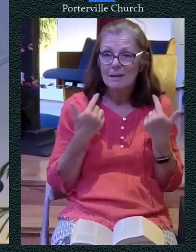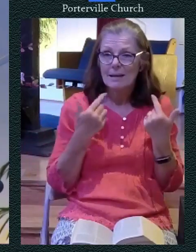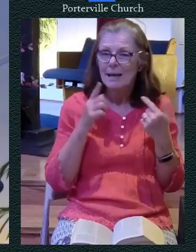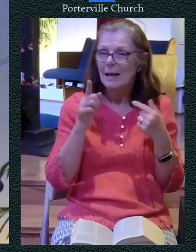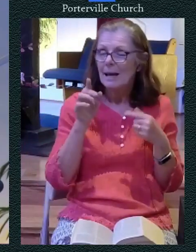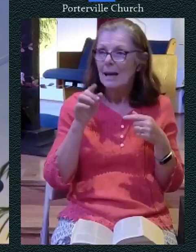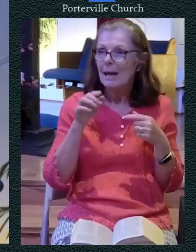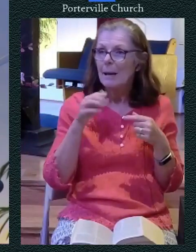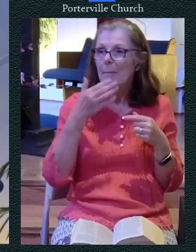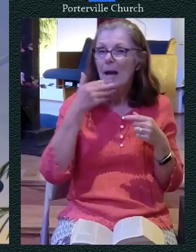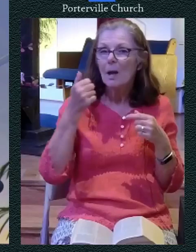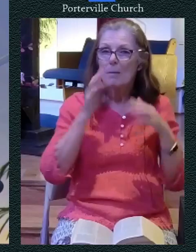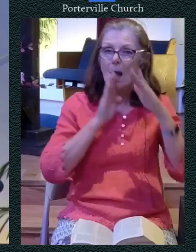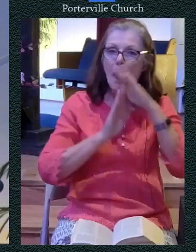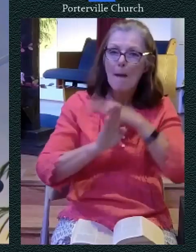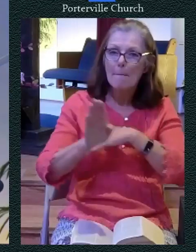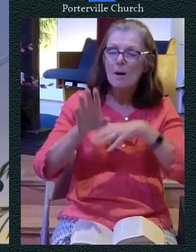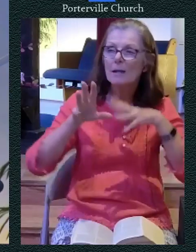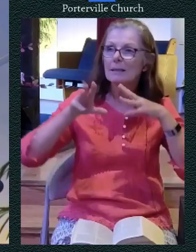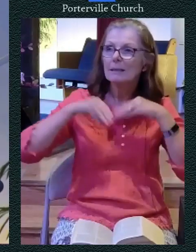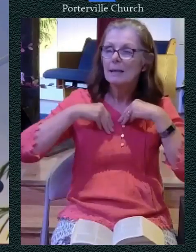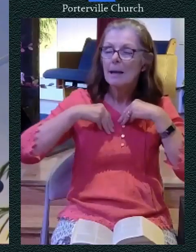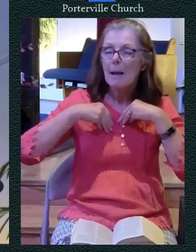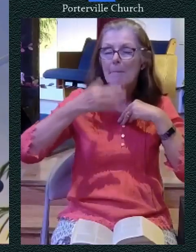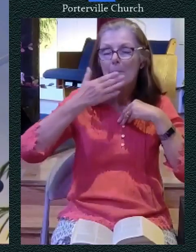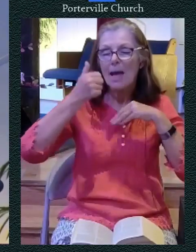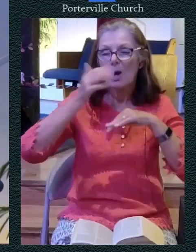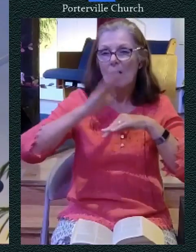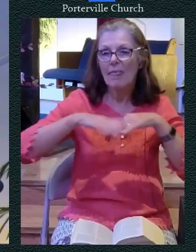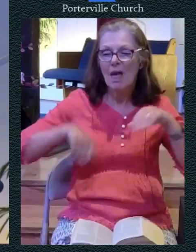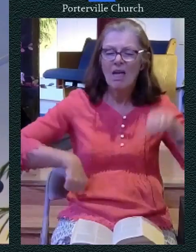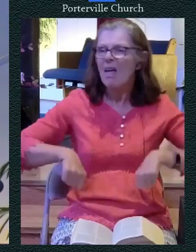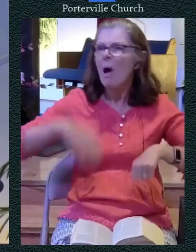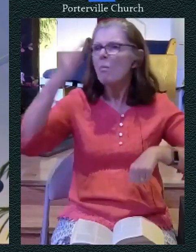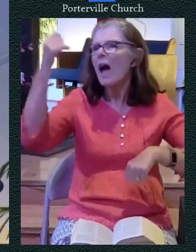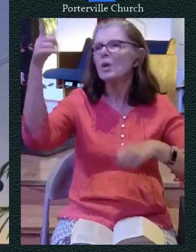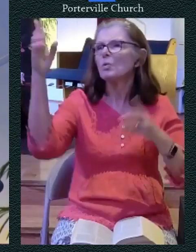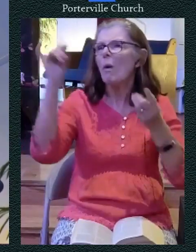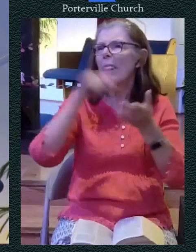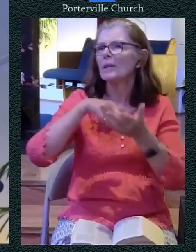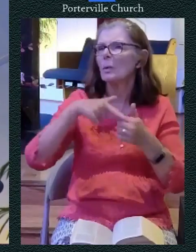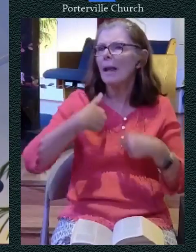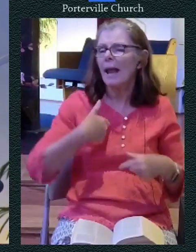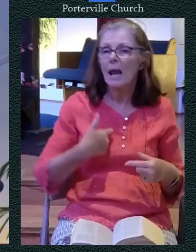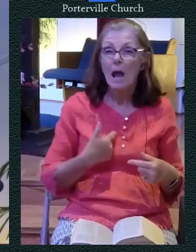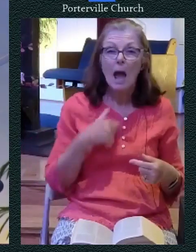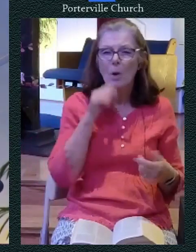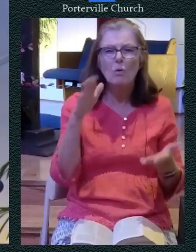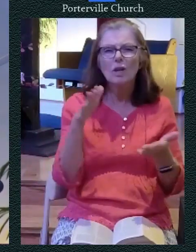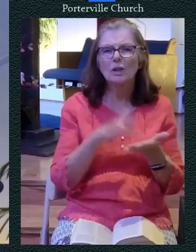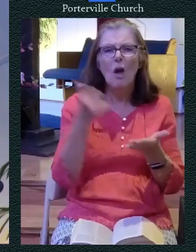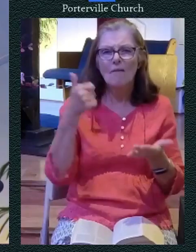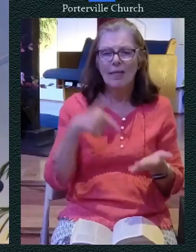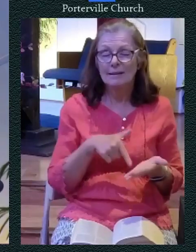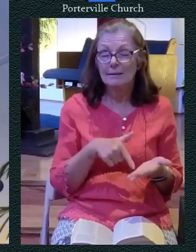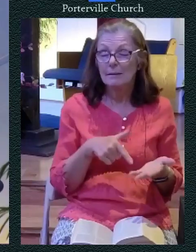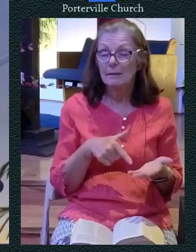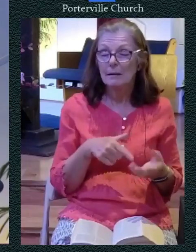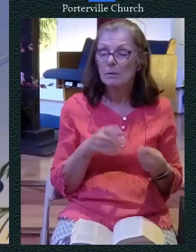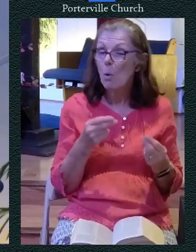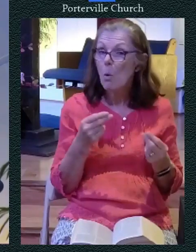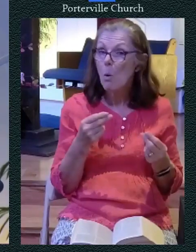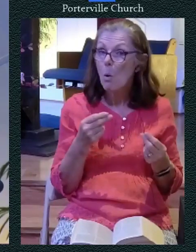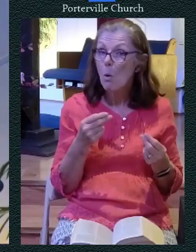rather than a chafing and an arrogant, why are you doing this to me? I don't deserve this.